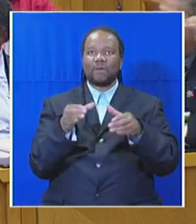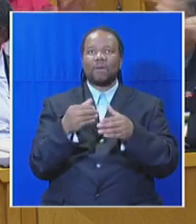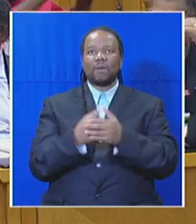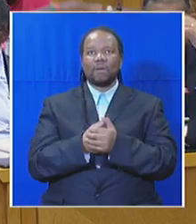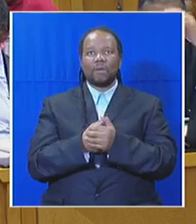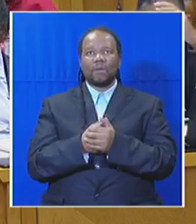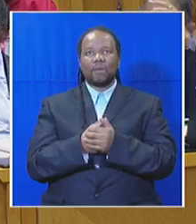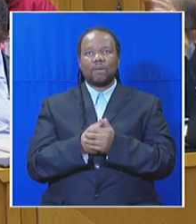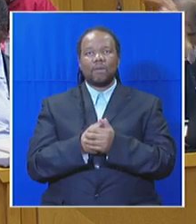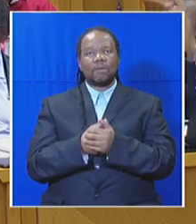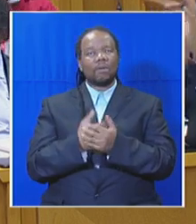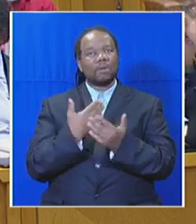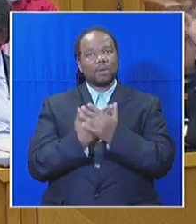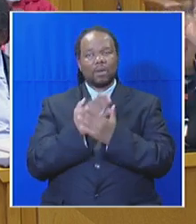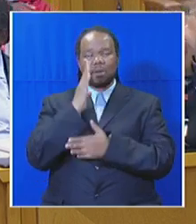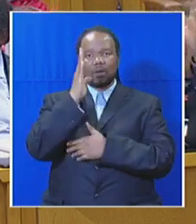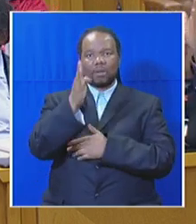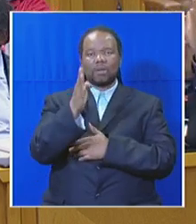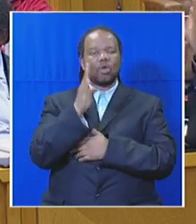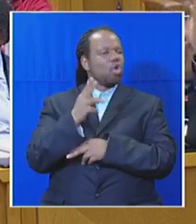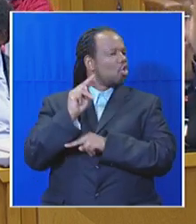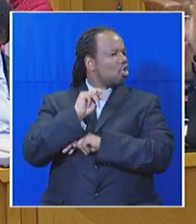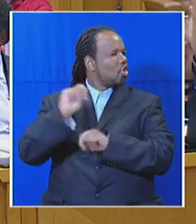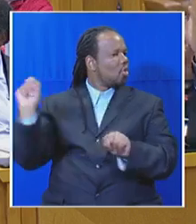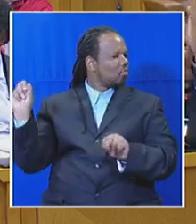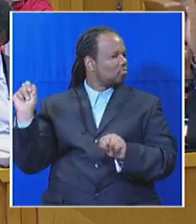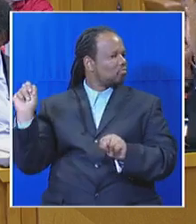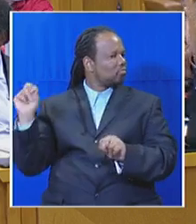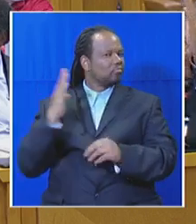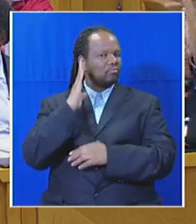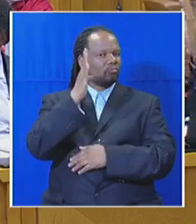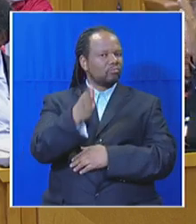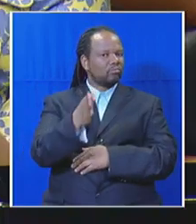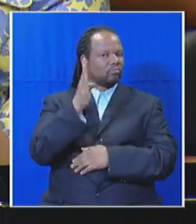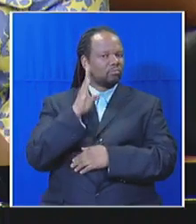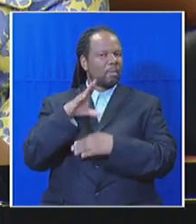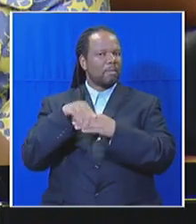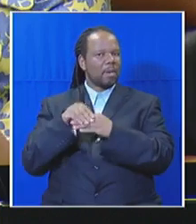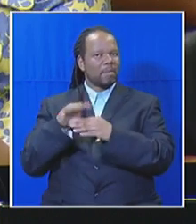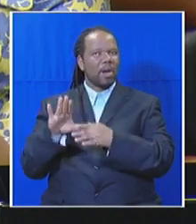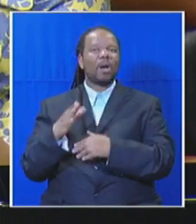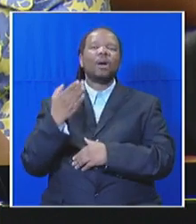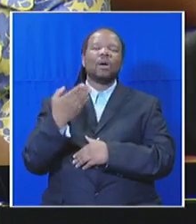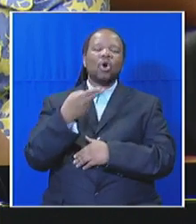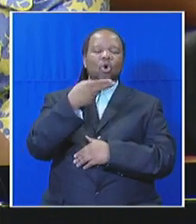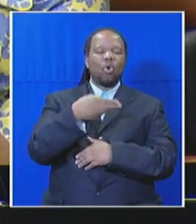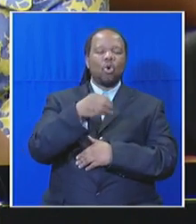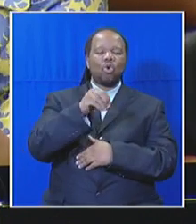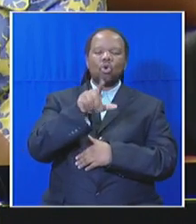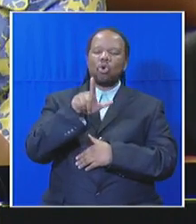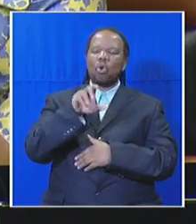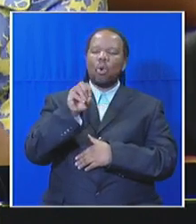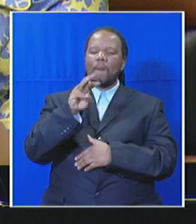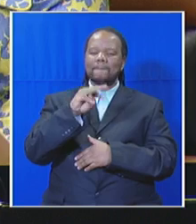Can I please address you? No, I don't want you to address me, Honorable Member. But I the have President must say when recognized is he gonna Honorable pay back the Olomisa.